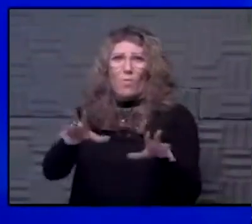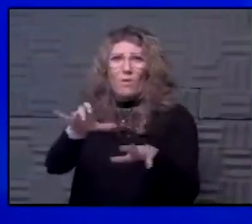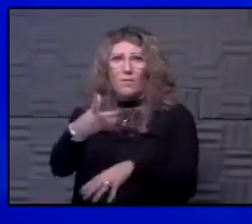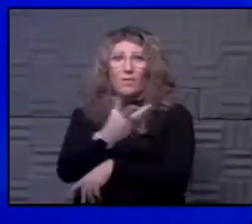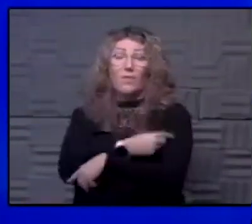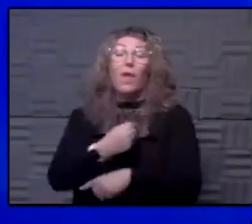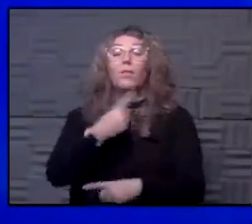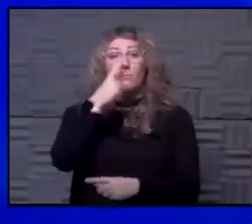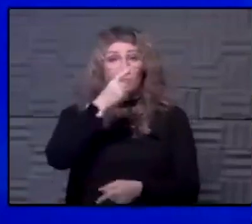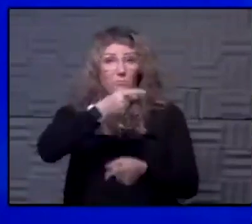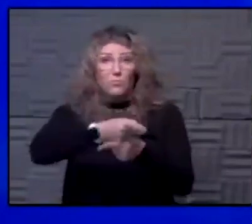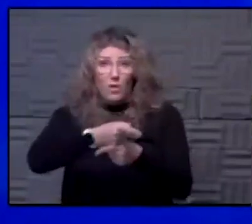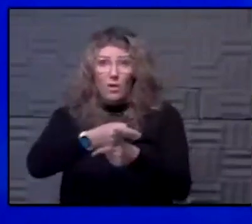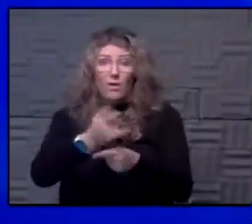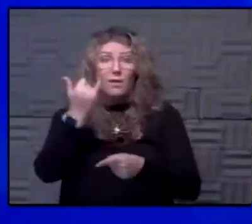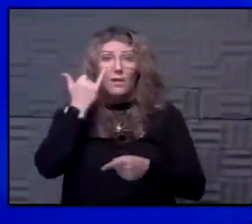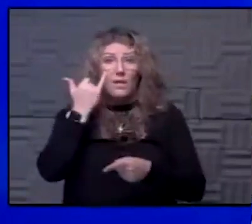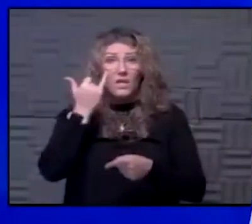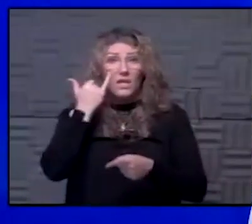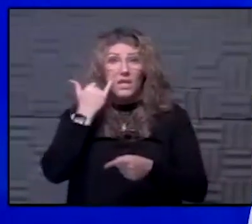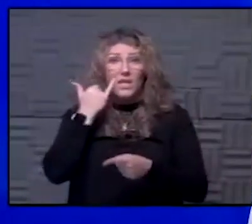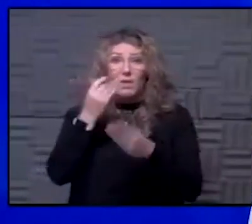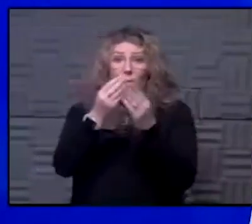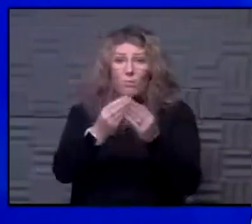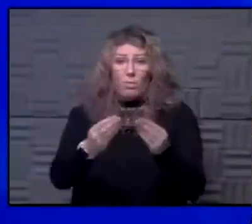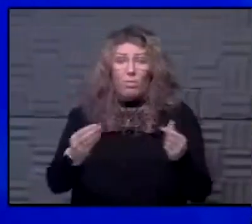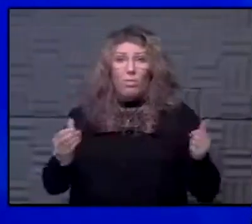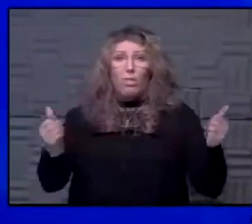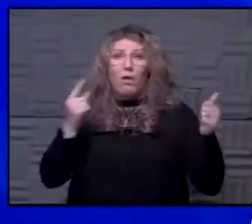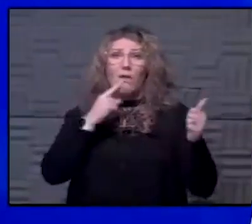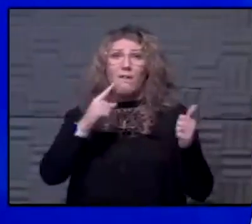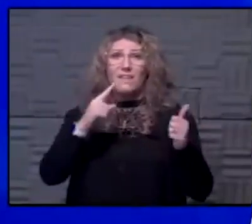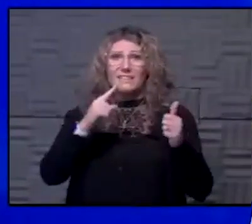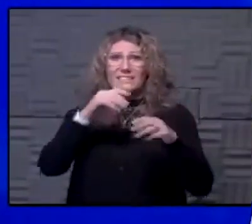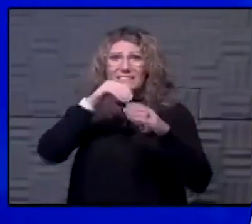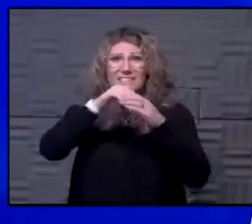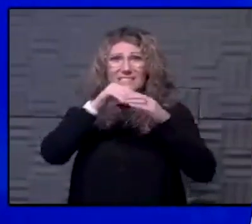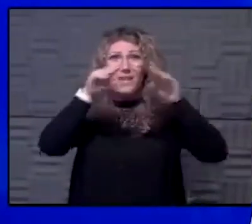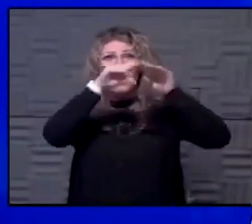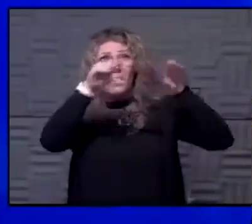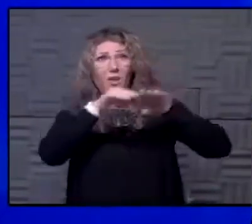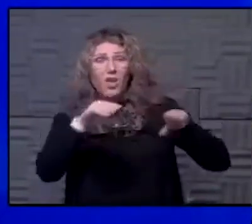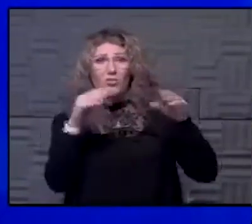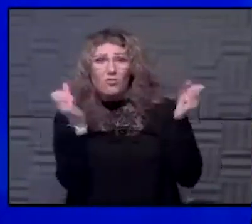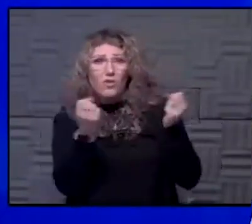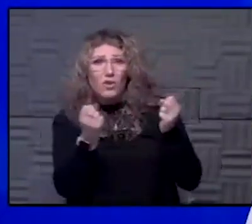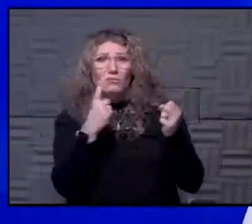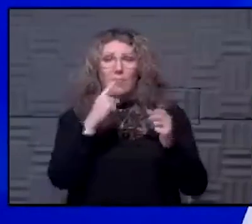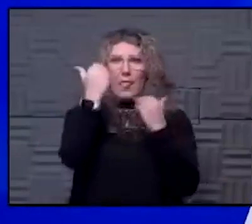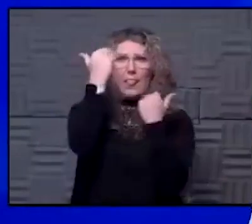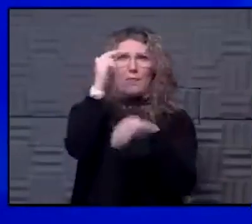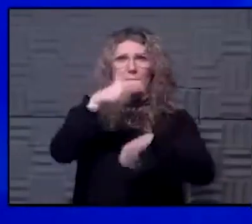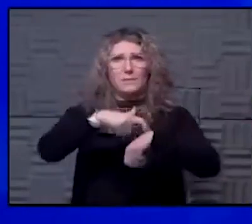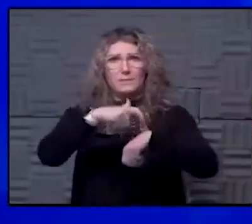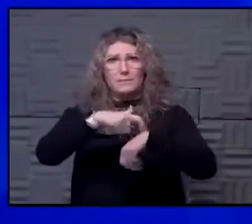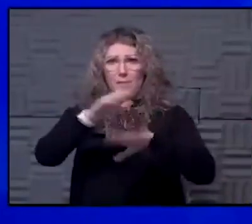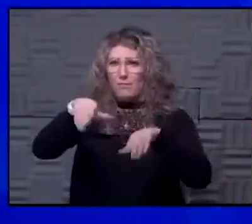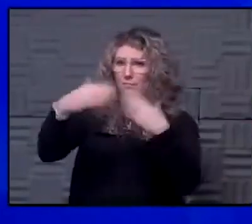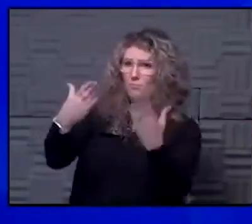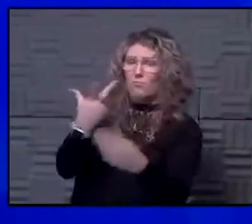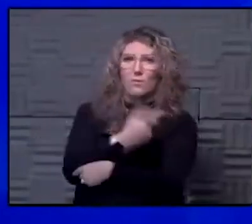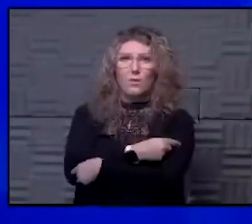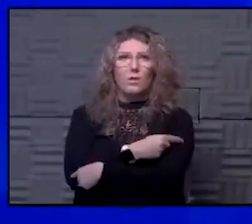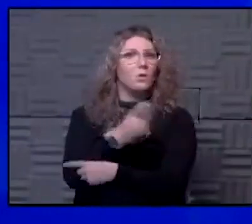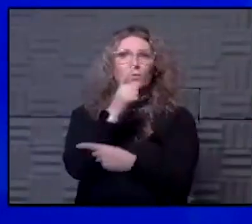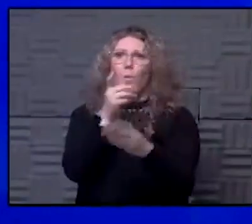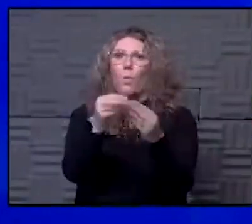that's right. If you've de-thawed the vaccine, it's been sitting on the shelf or in the refrigerator, you've only got a limited amount of time you can give it, then